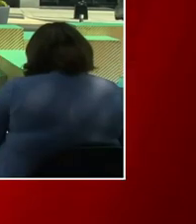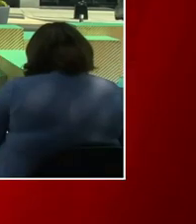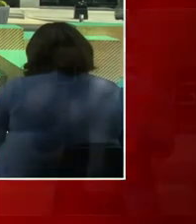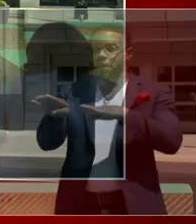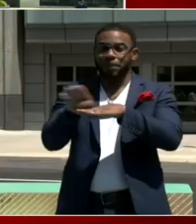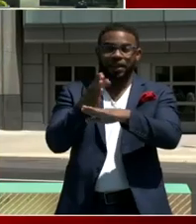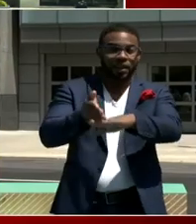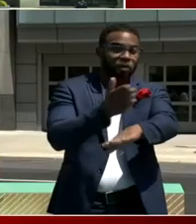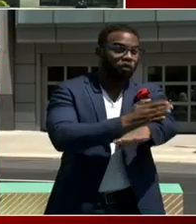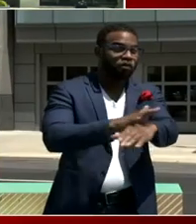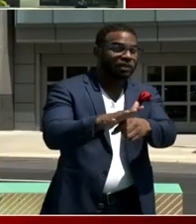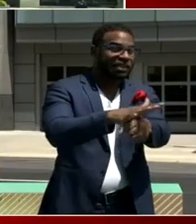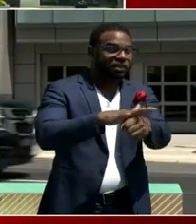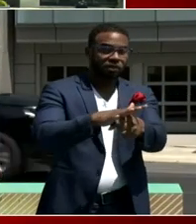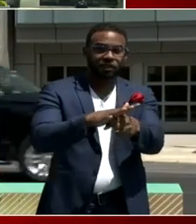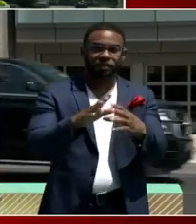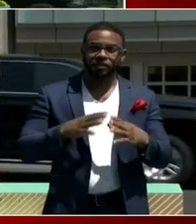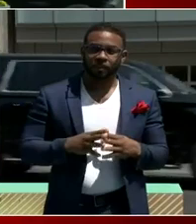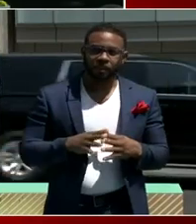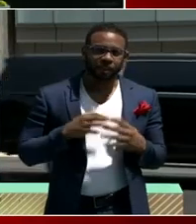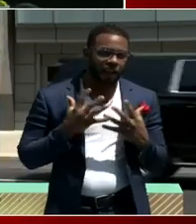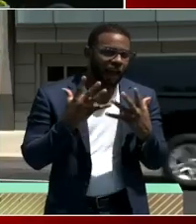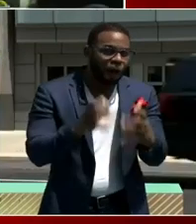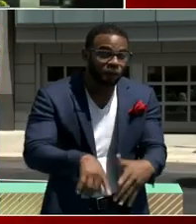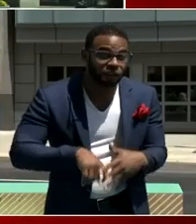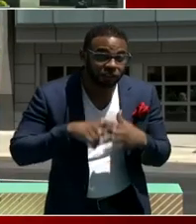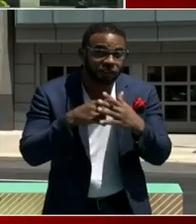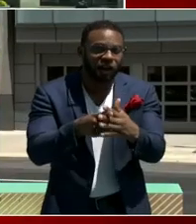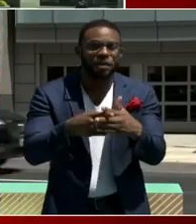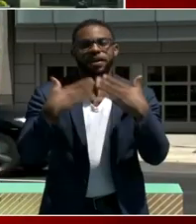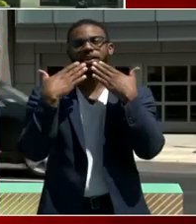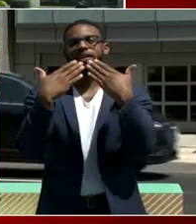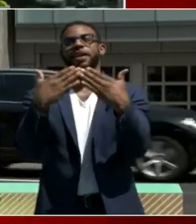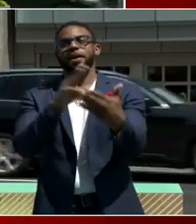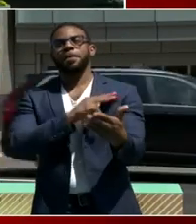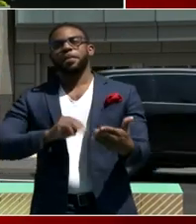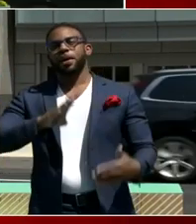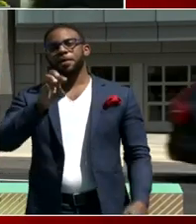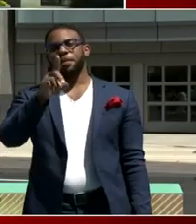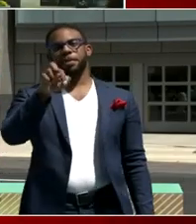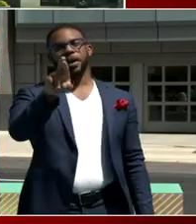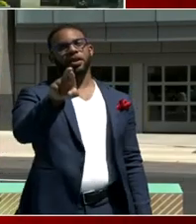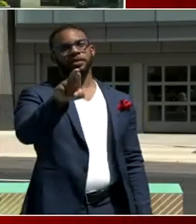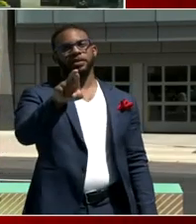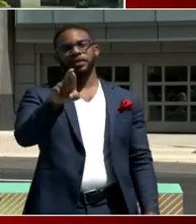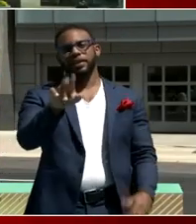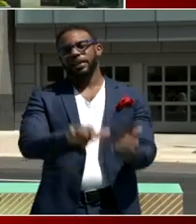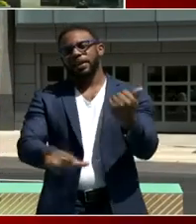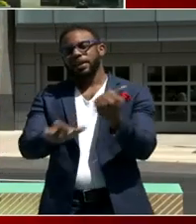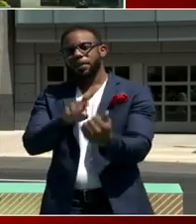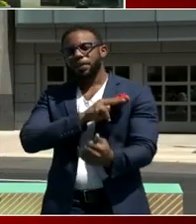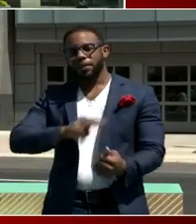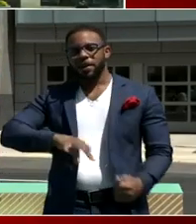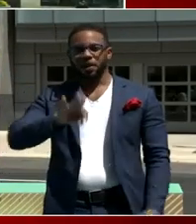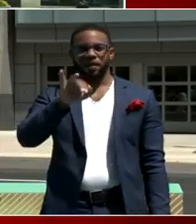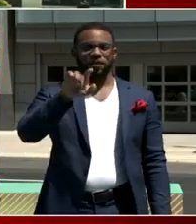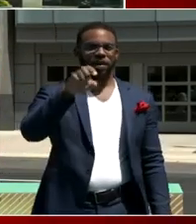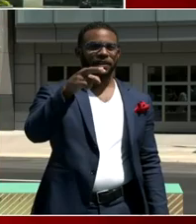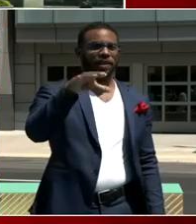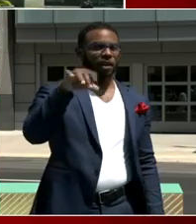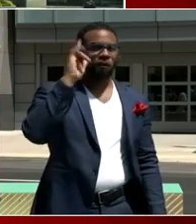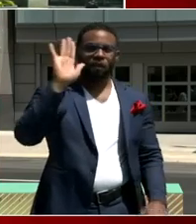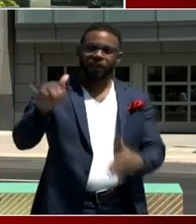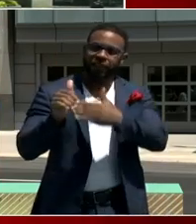Business Improvement District. I'd like to start by thanking Mayor Bowser and Deputy Mayor Falchicchio for